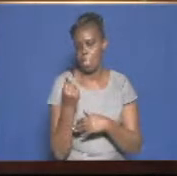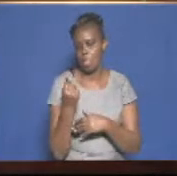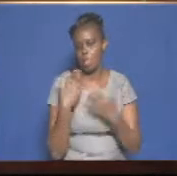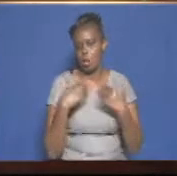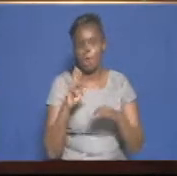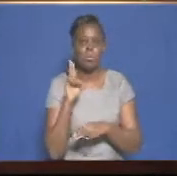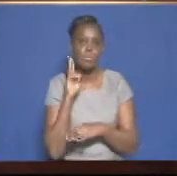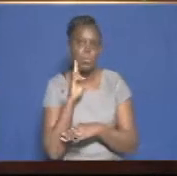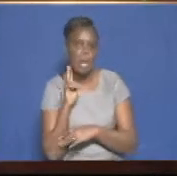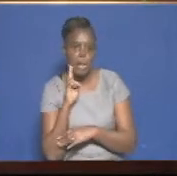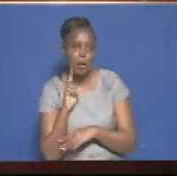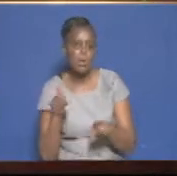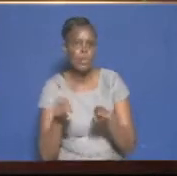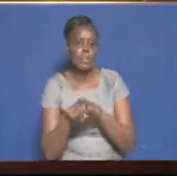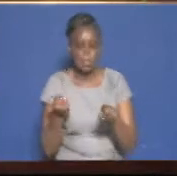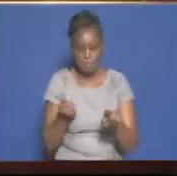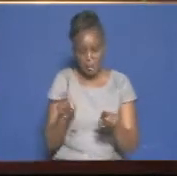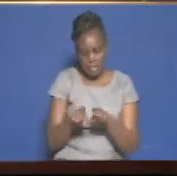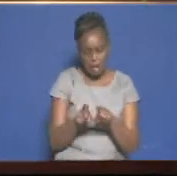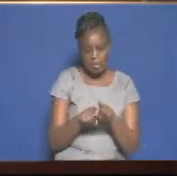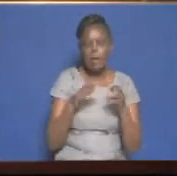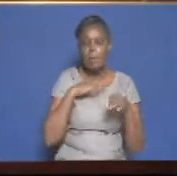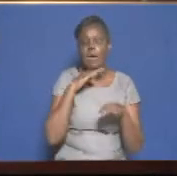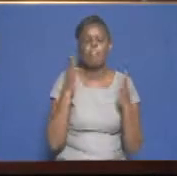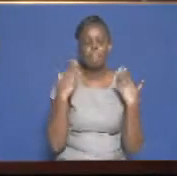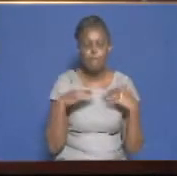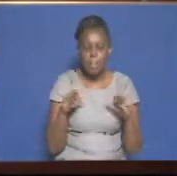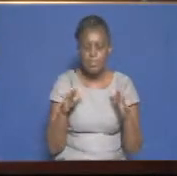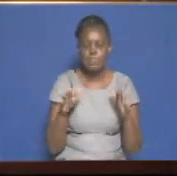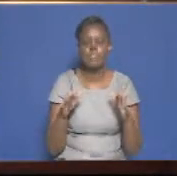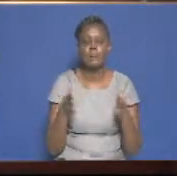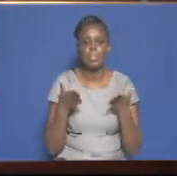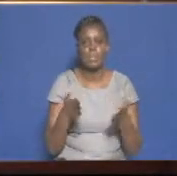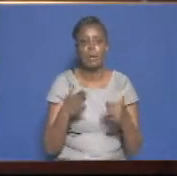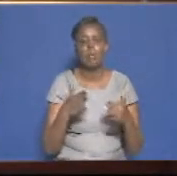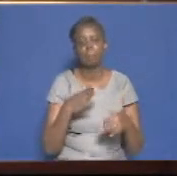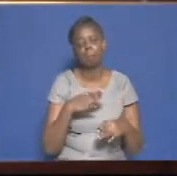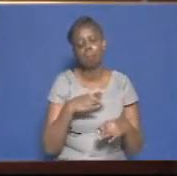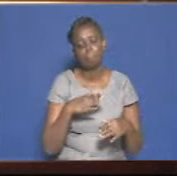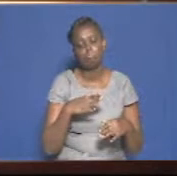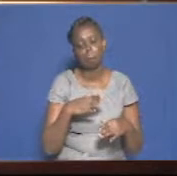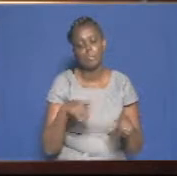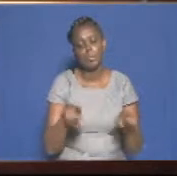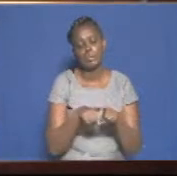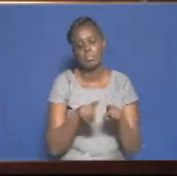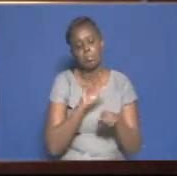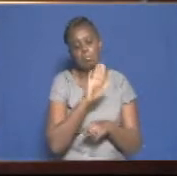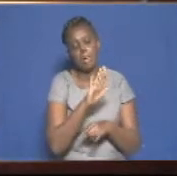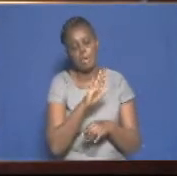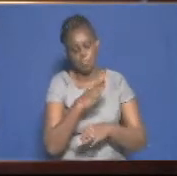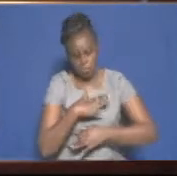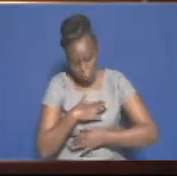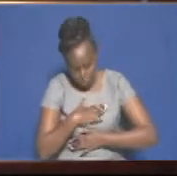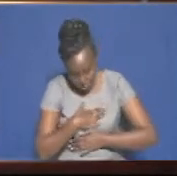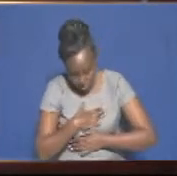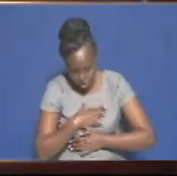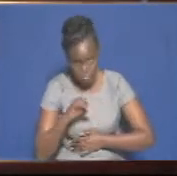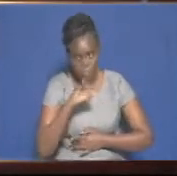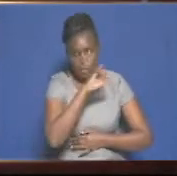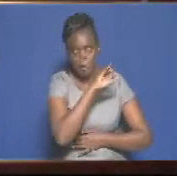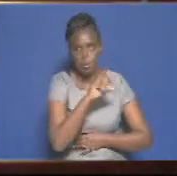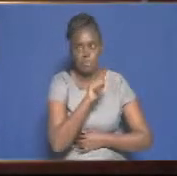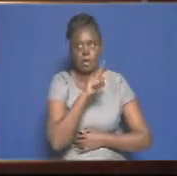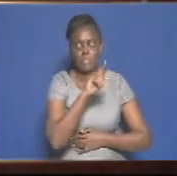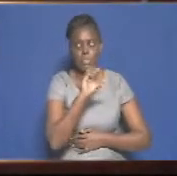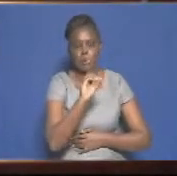have lost his sister, who is also married in my constituency. And now we have lost the late Honorable Jakoyo Midiwo. We know that these deaths have